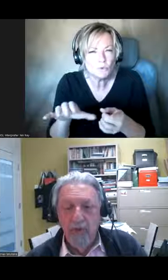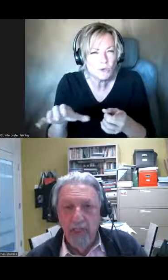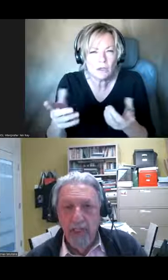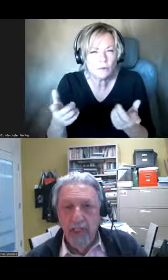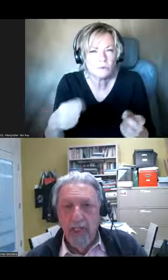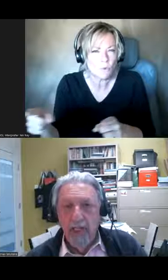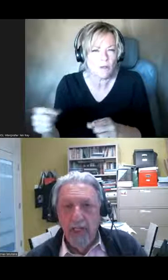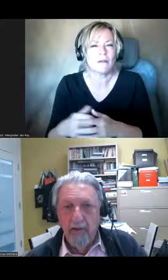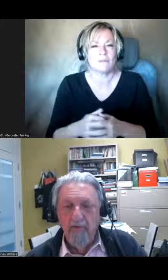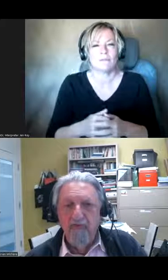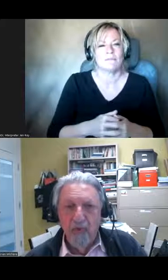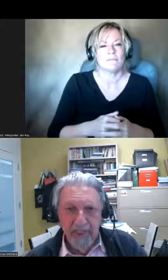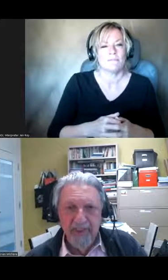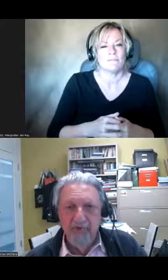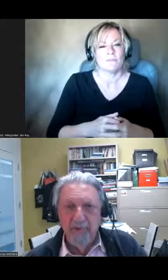going on.